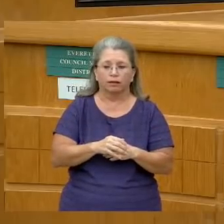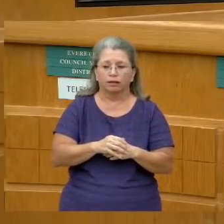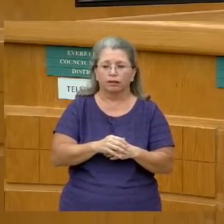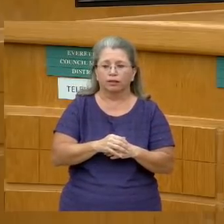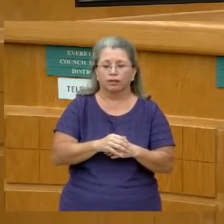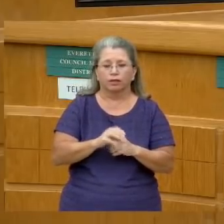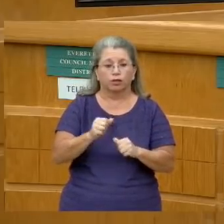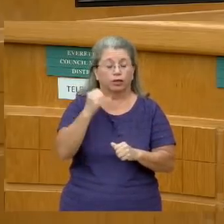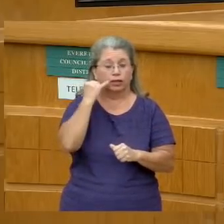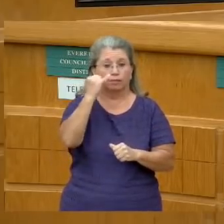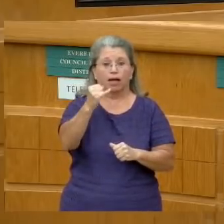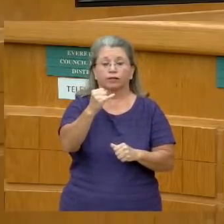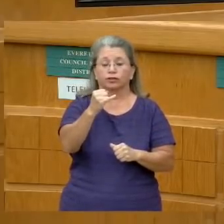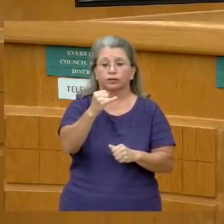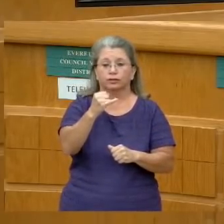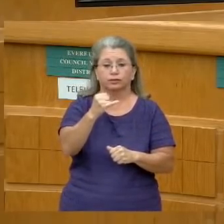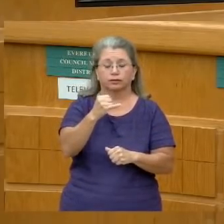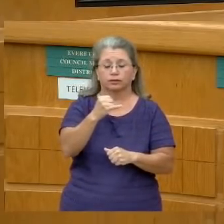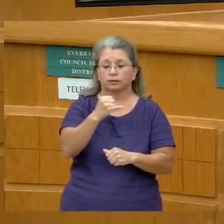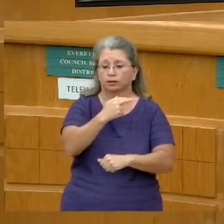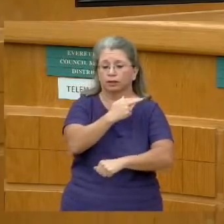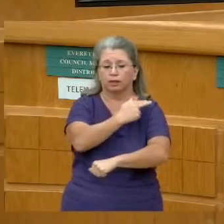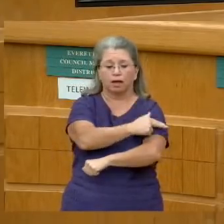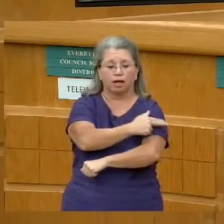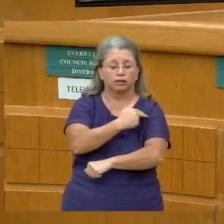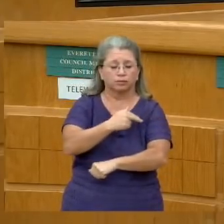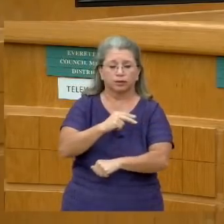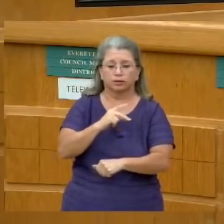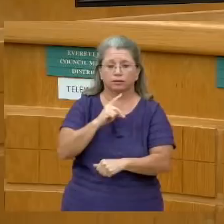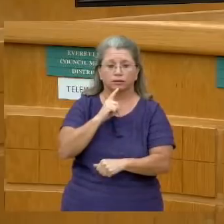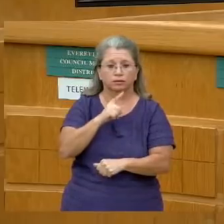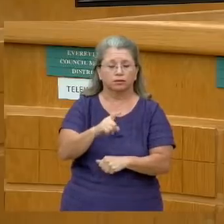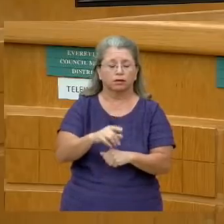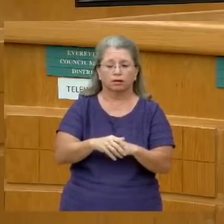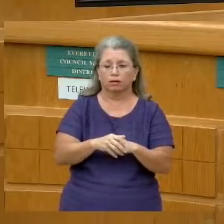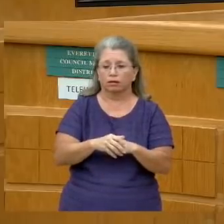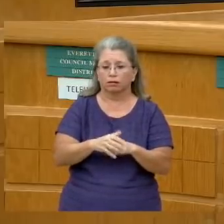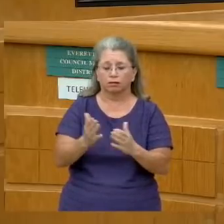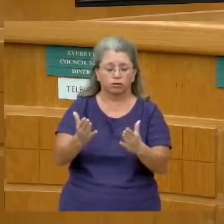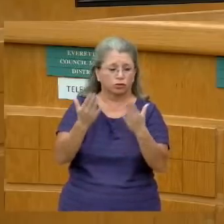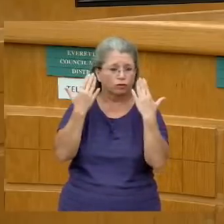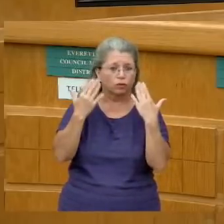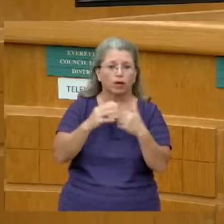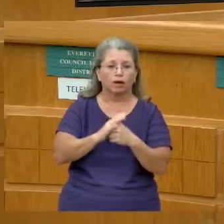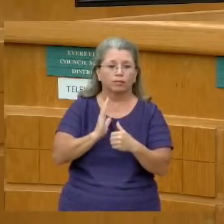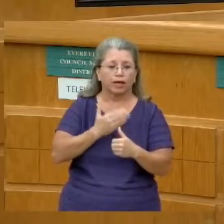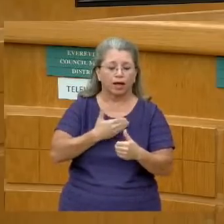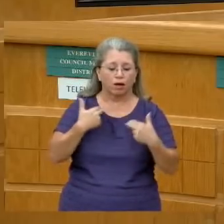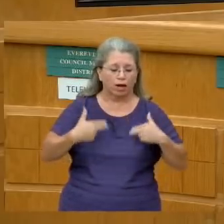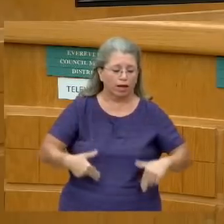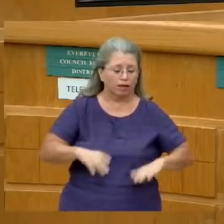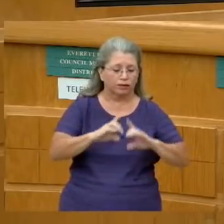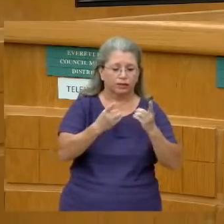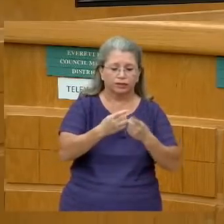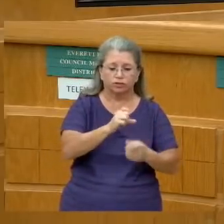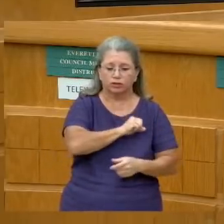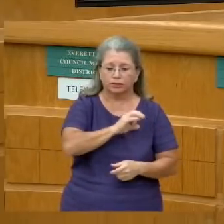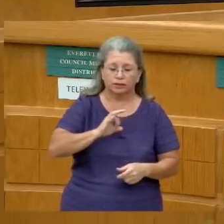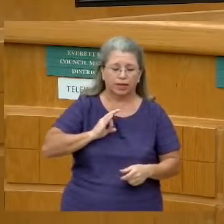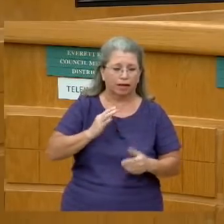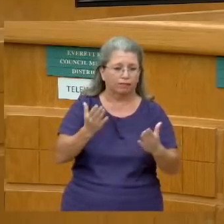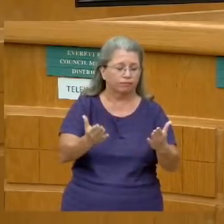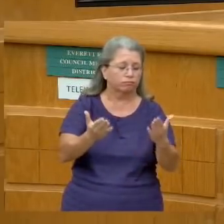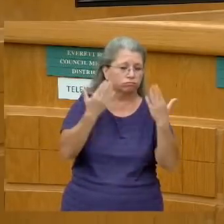You can imagine the hospitals extremely inundated. Our city county health district staff are extremely inundated